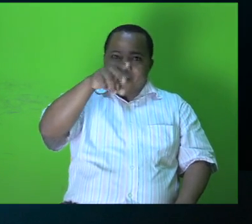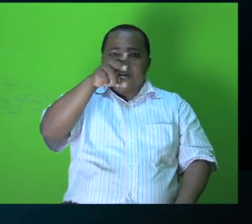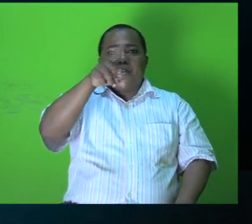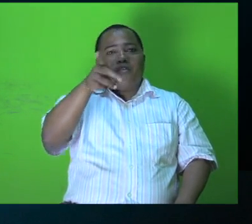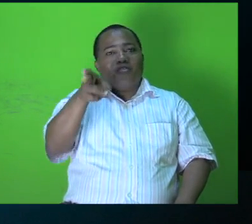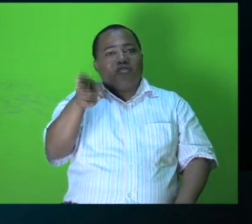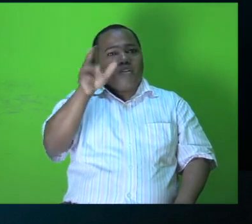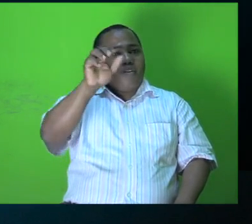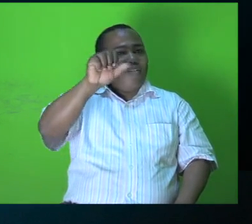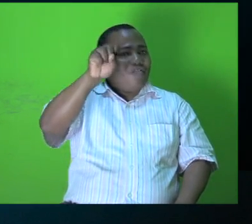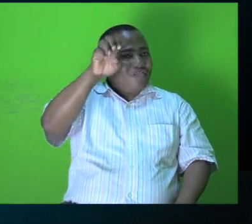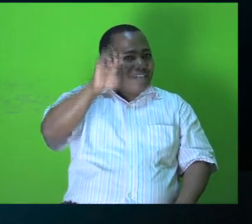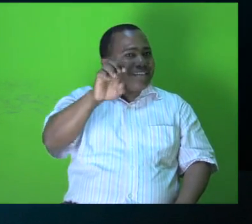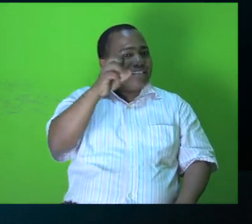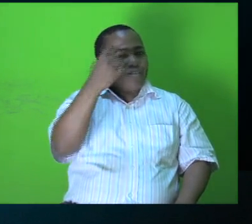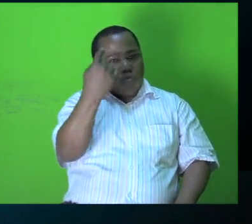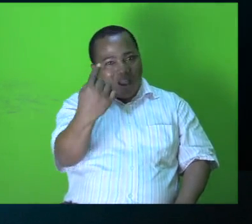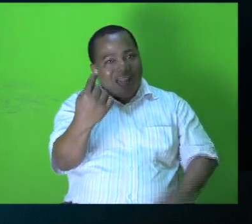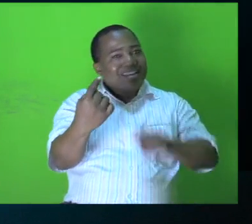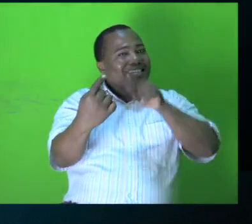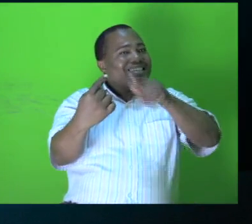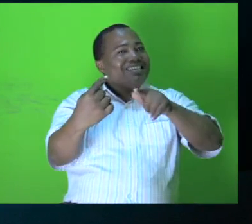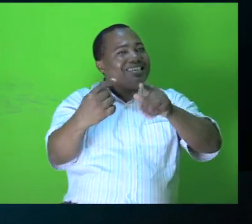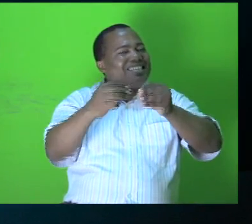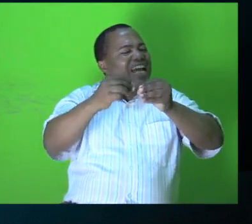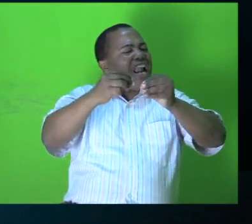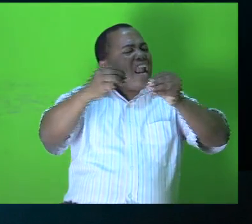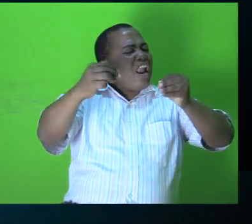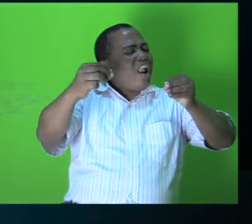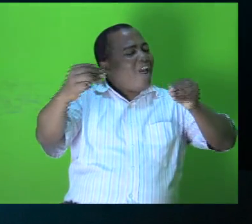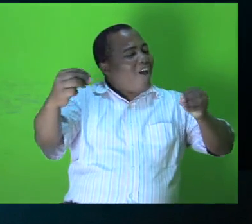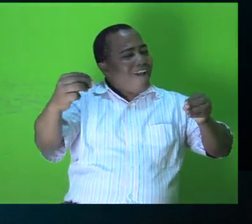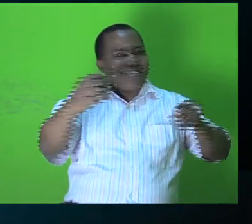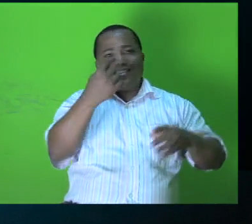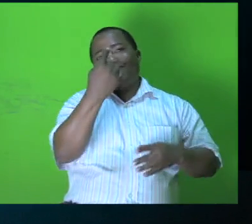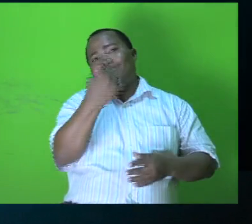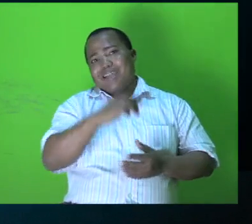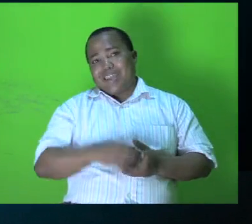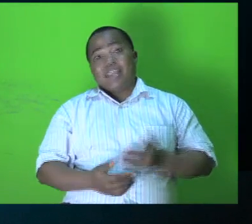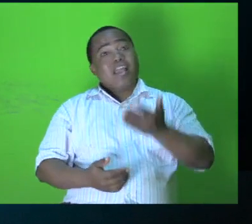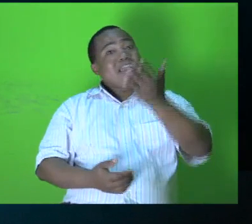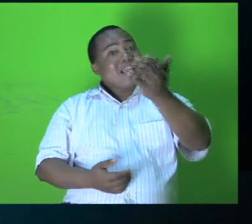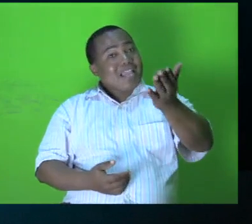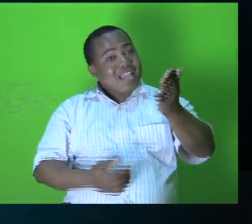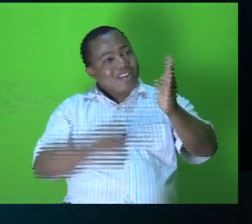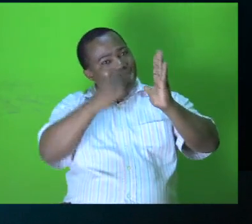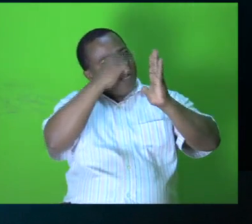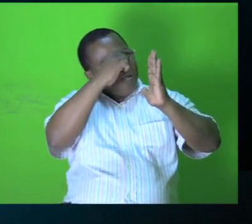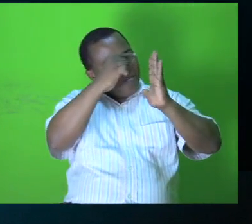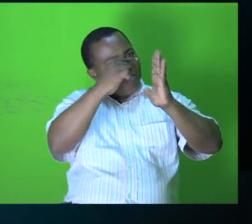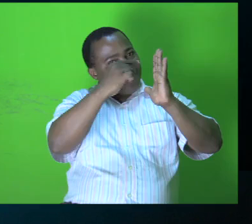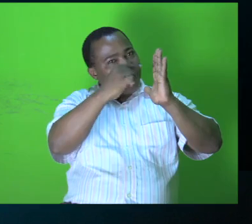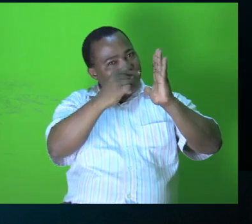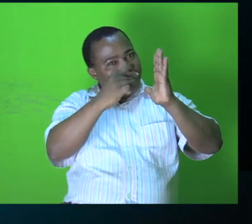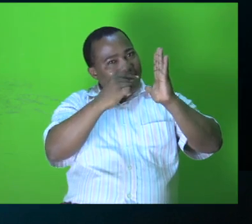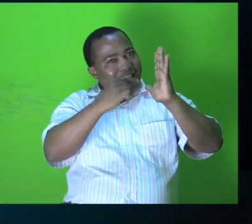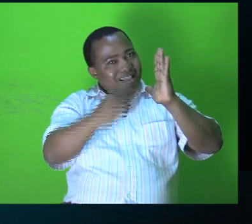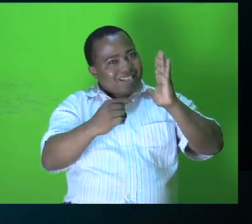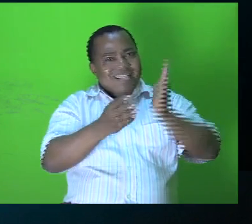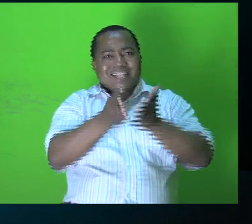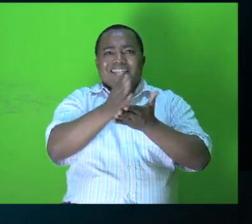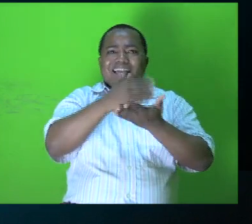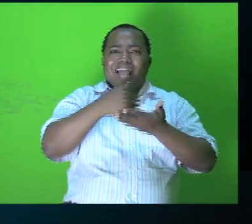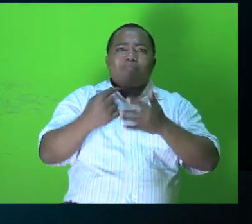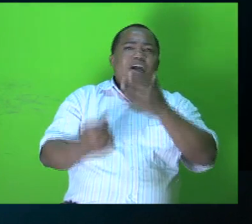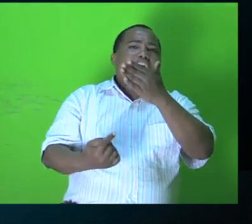longest phase. My dears, can you mention the occasions